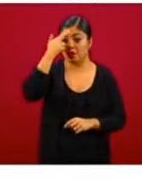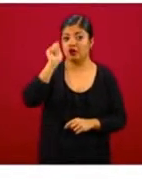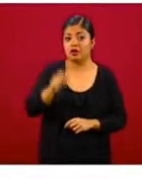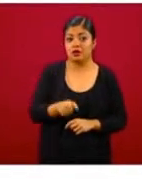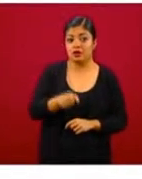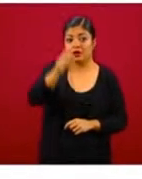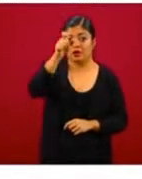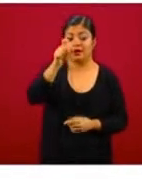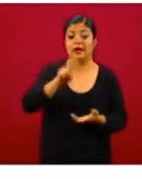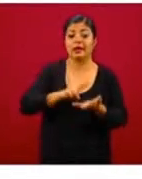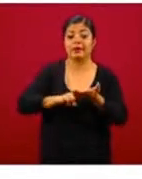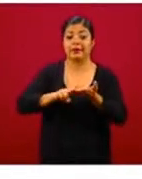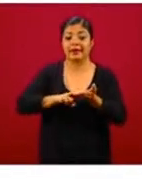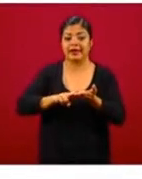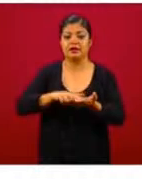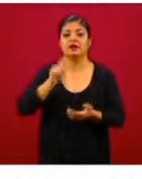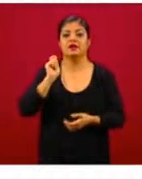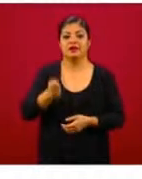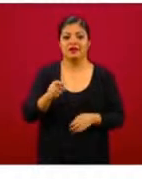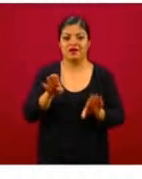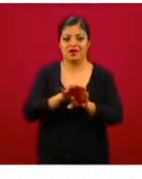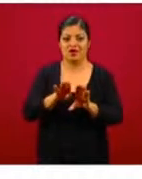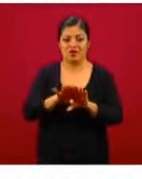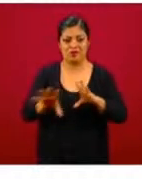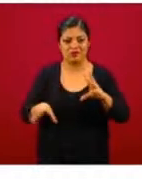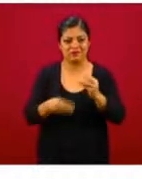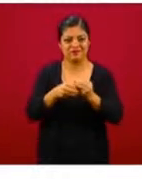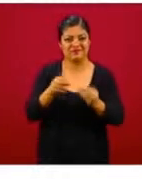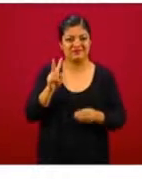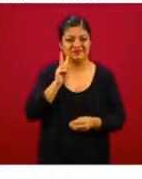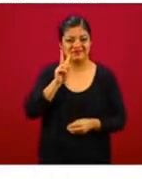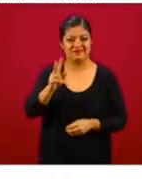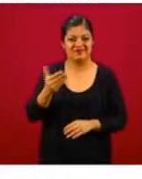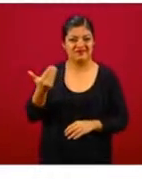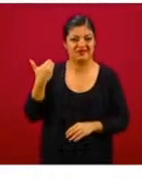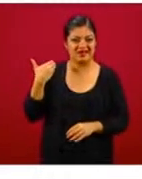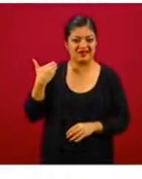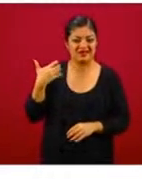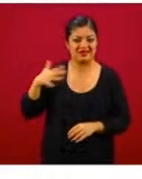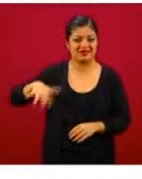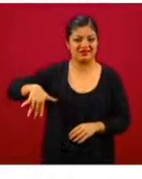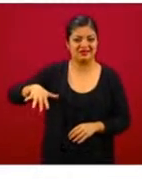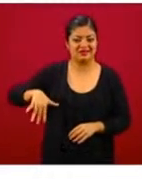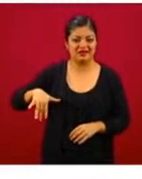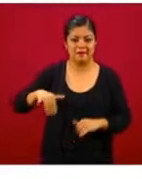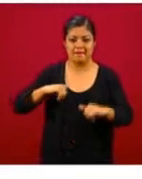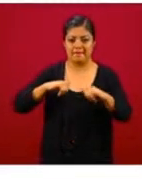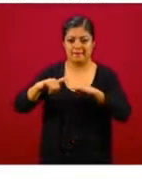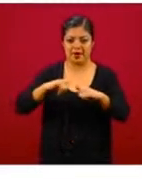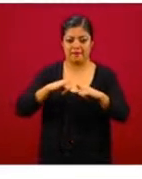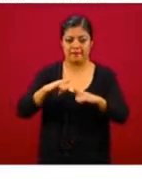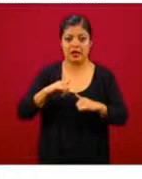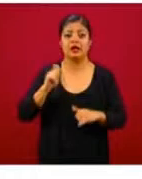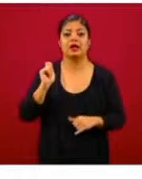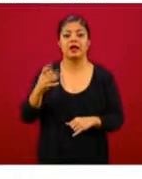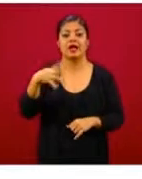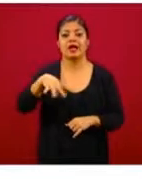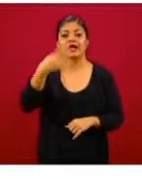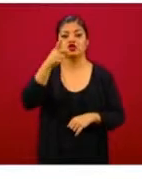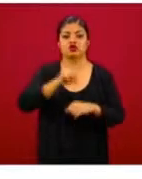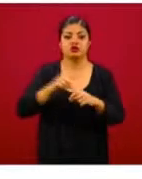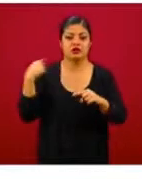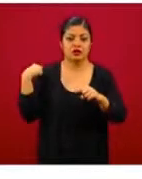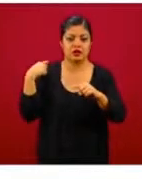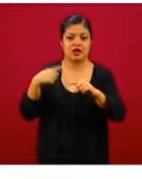we'll also see this distribution, keeping in mind that the green bars represent the incidence rate that we saw on the prior